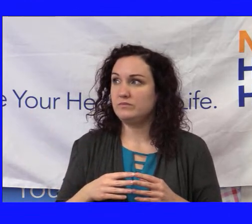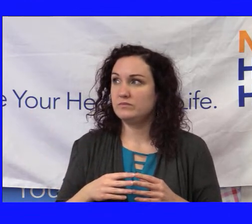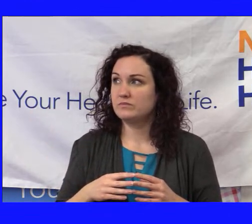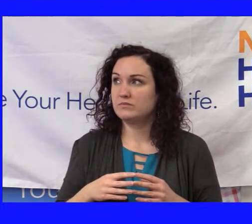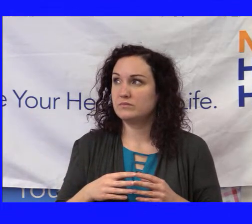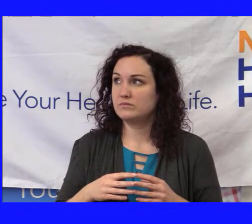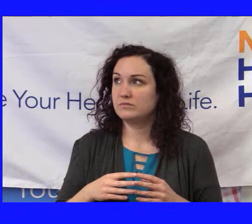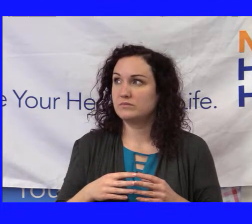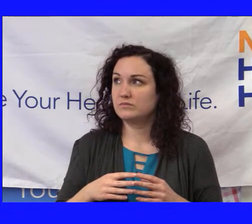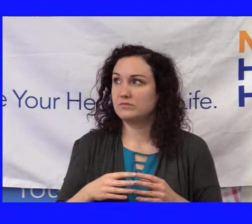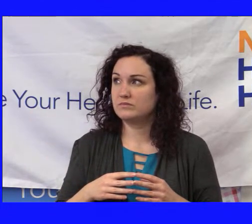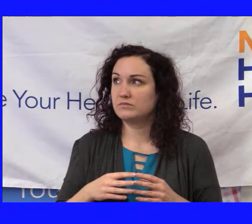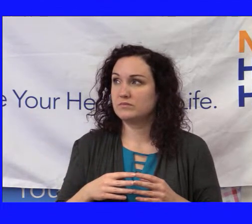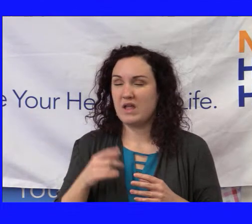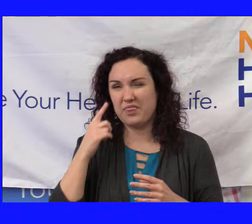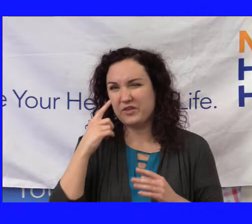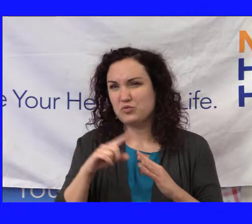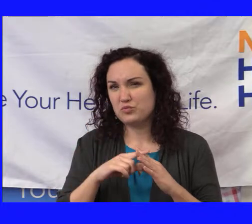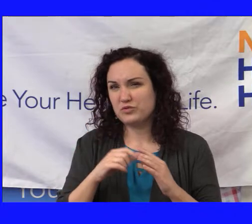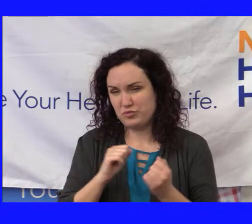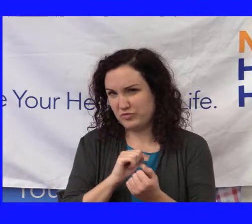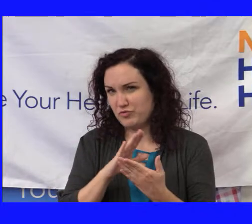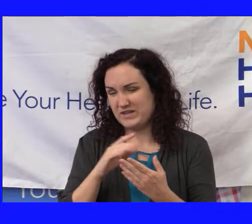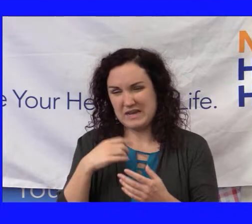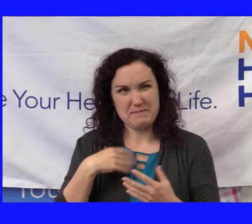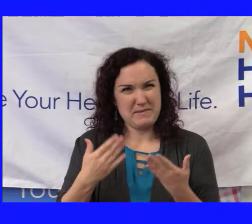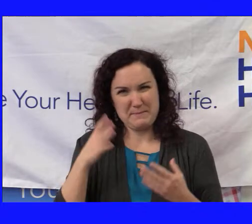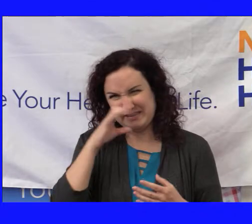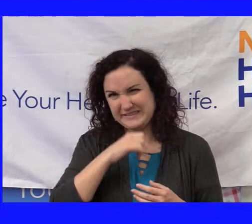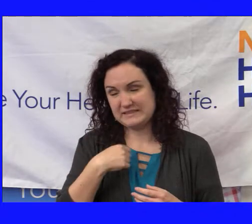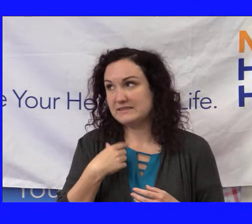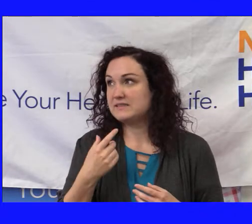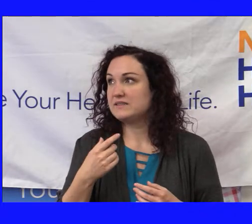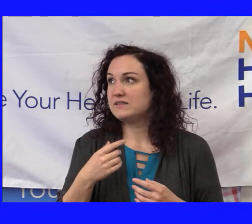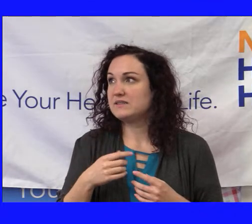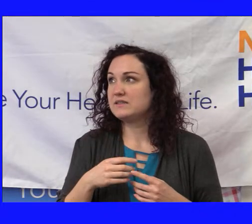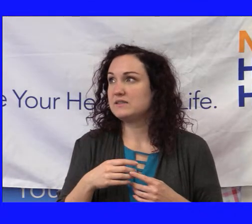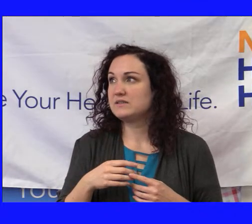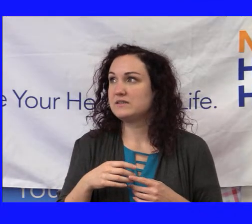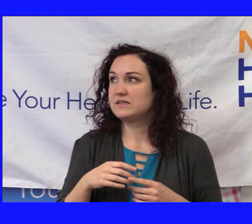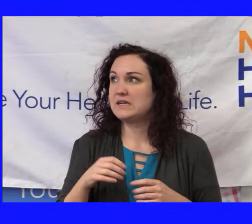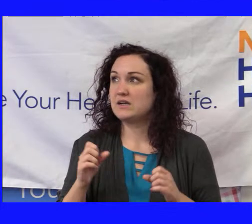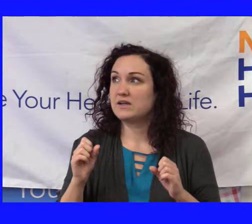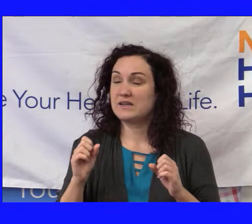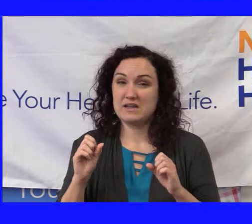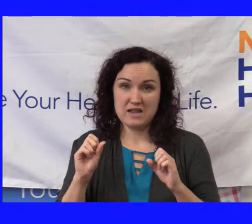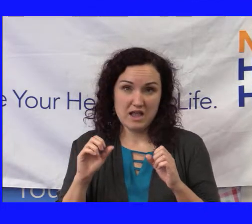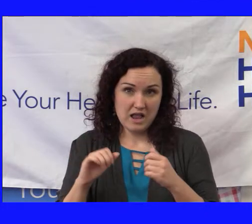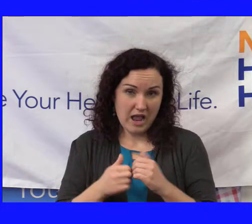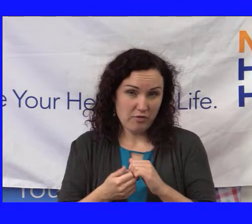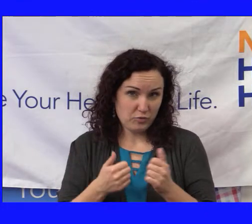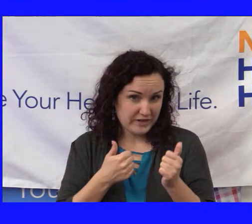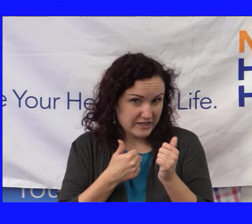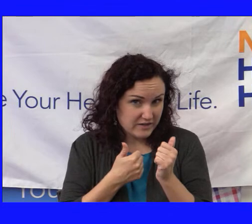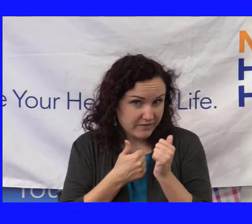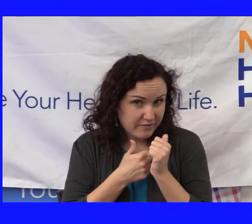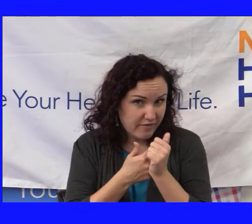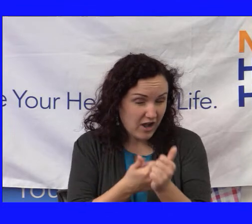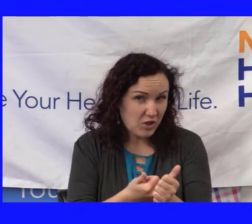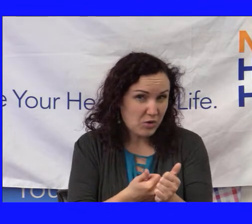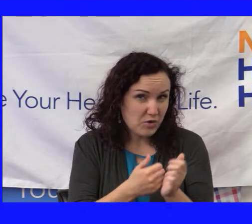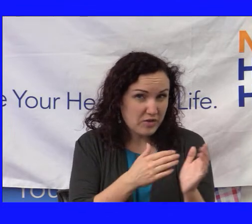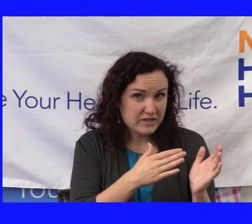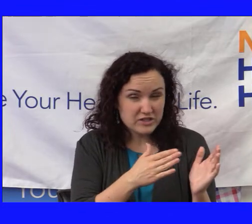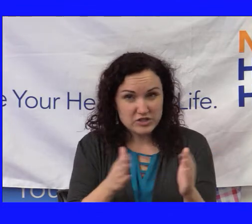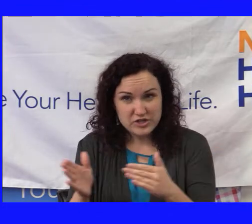the other is, and I think you addressed this, and I might have missed it, that are we able to track how this shift in